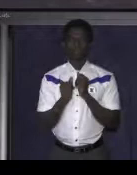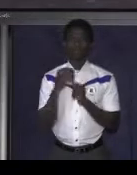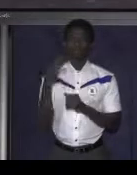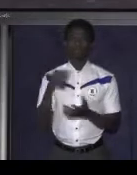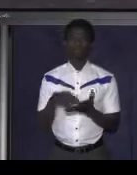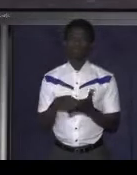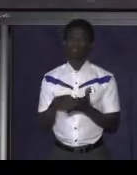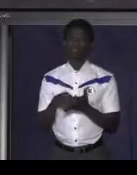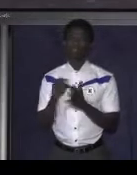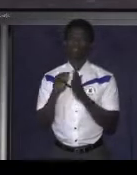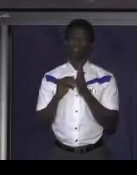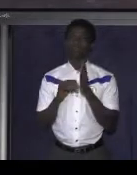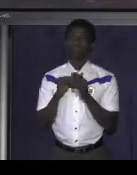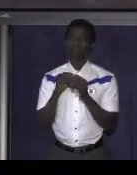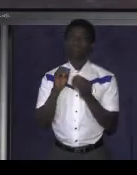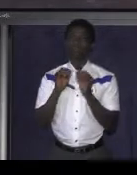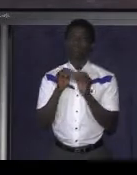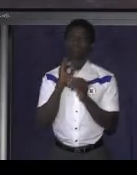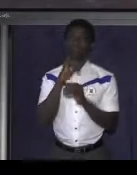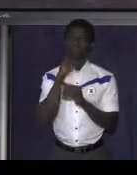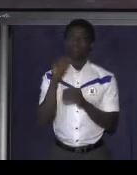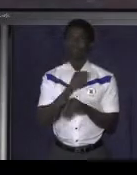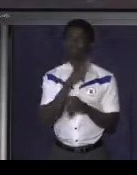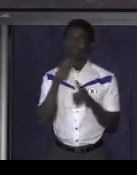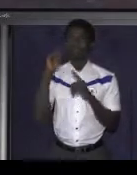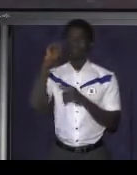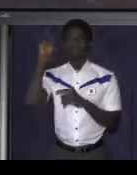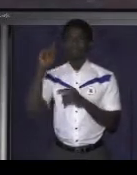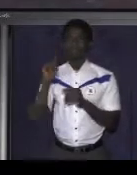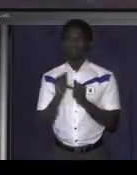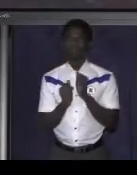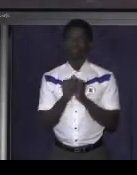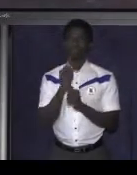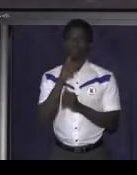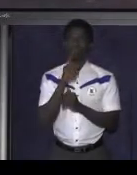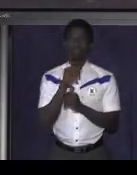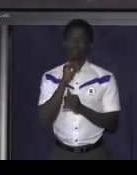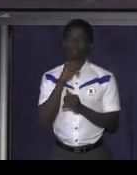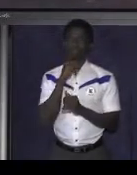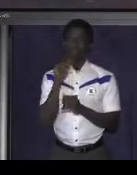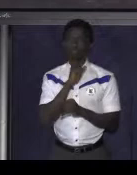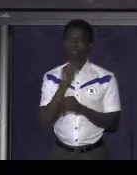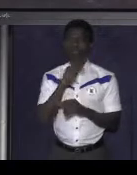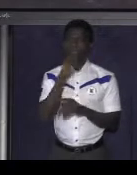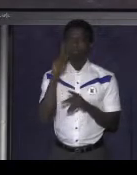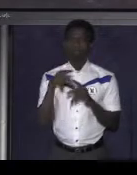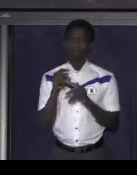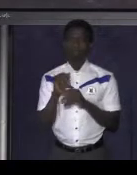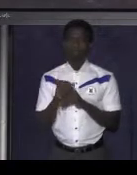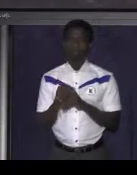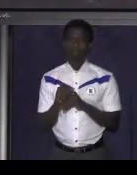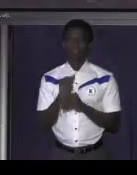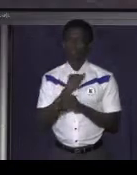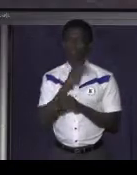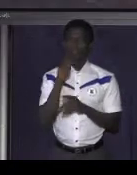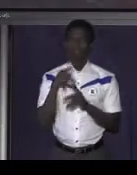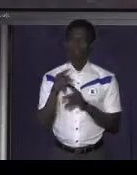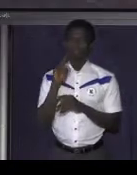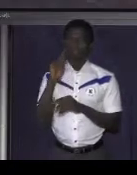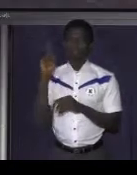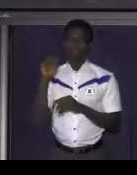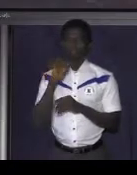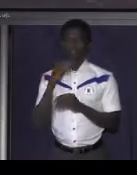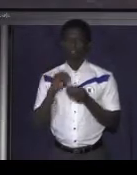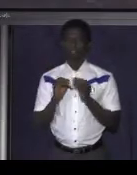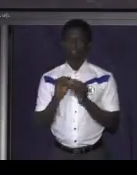of these numbers is not a perfect square? Which one is not a perfect square? You know, a perfect square is a number that